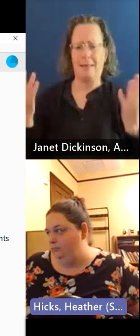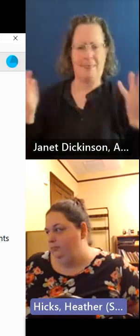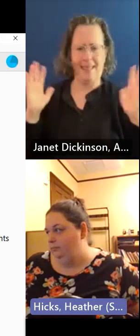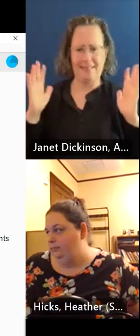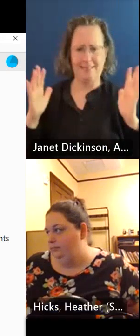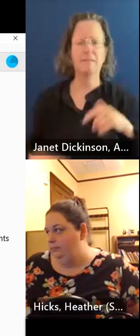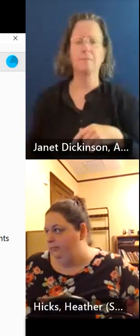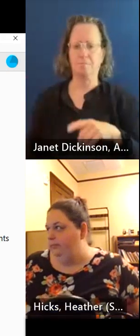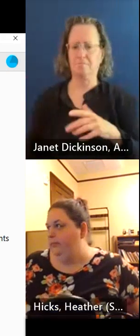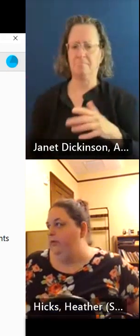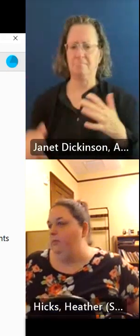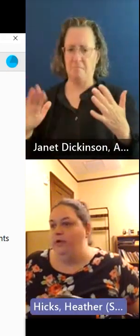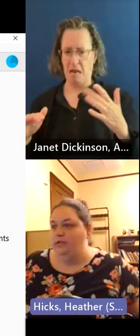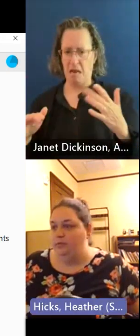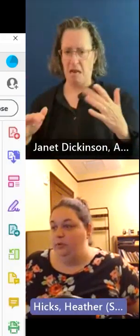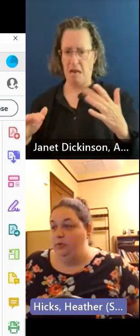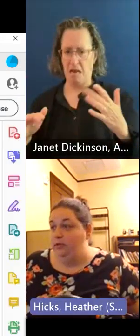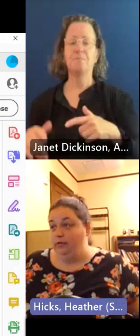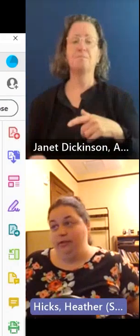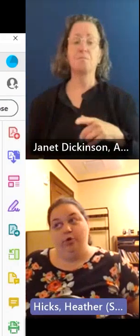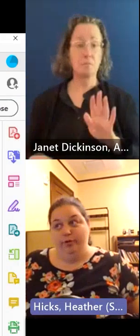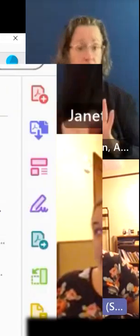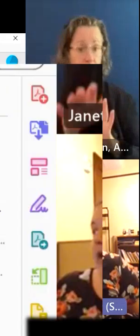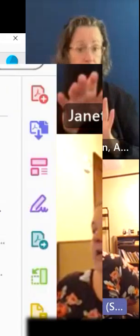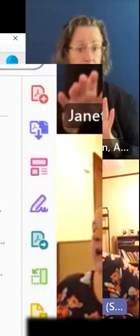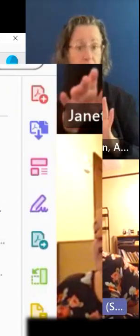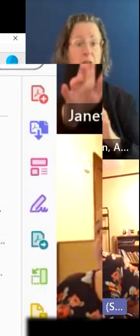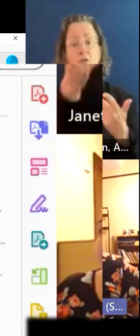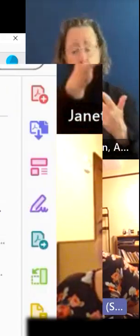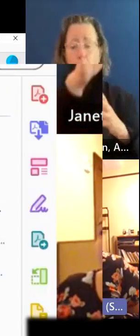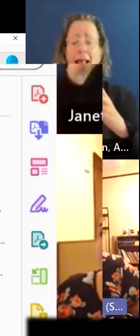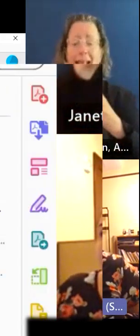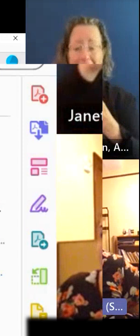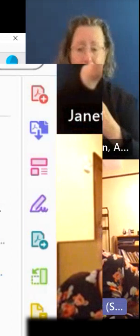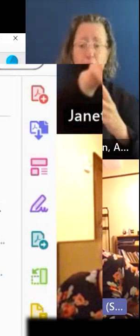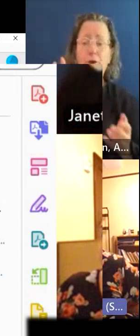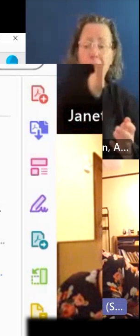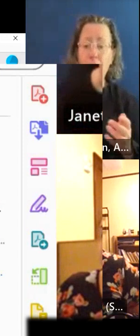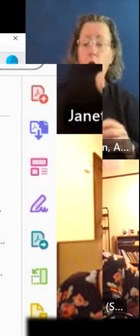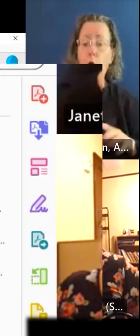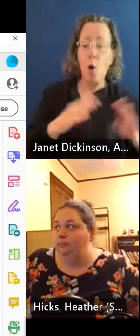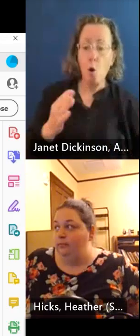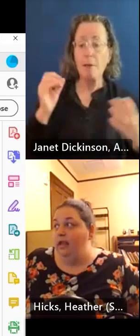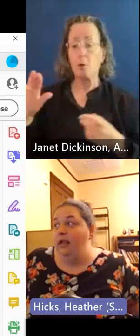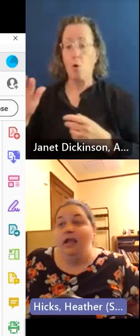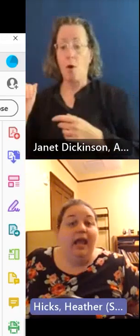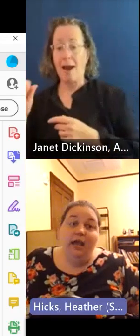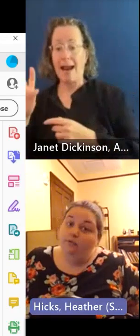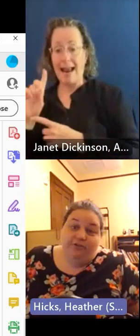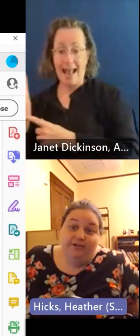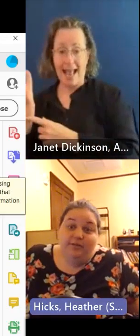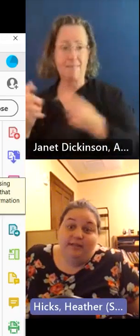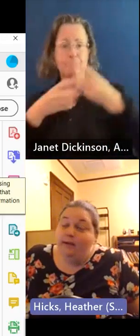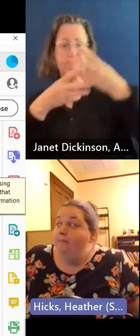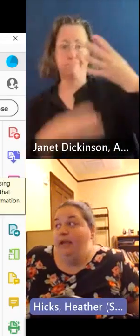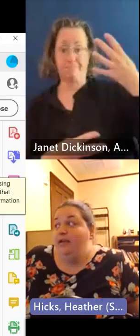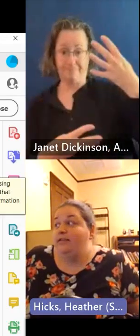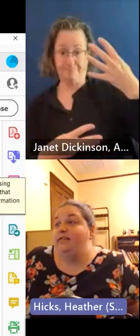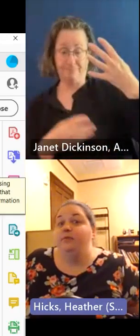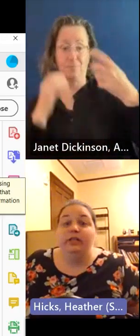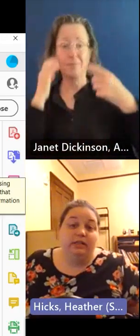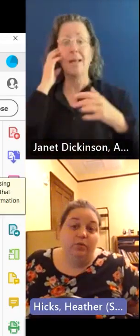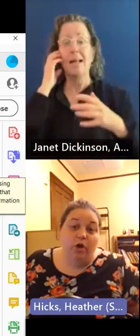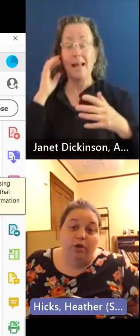but the point is you either click open or add, and it's going to bring up this list. And what you're going to do is click